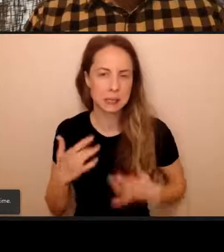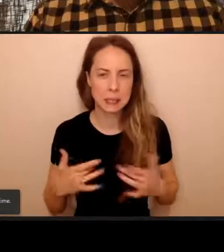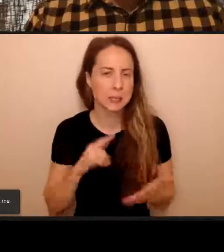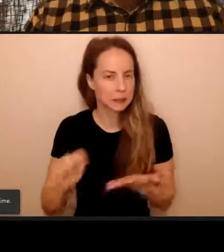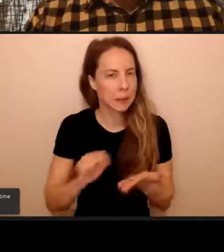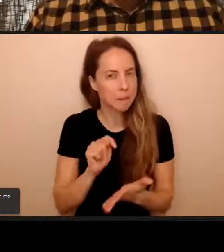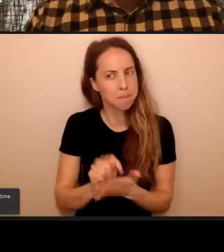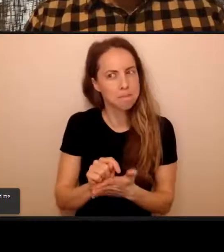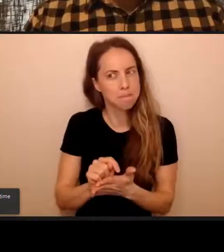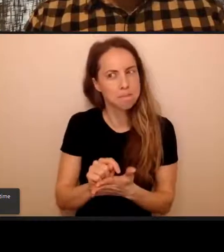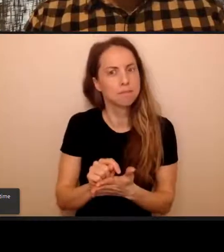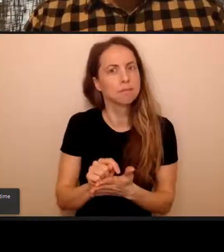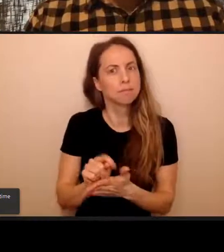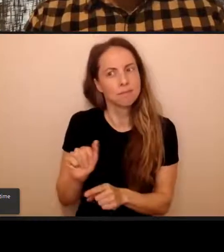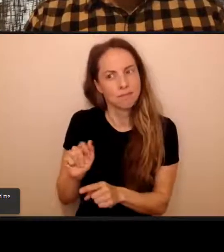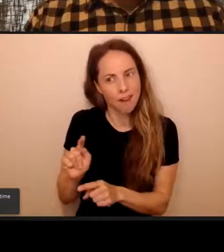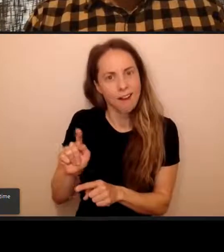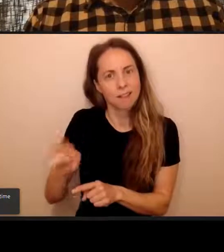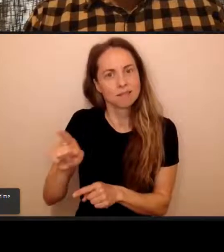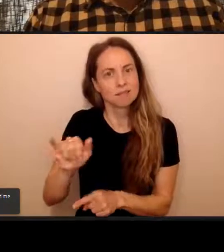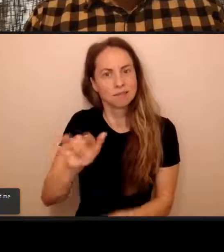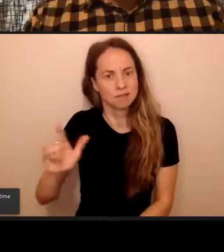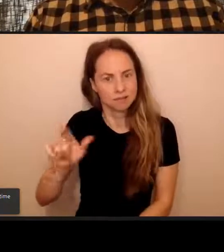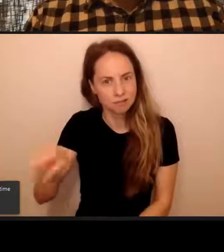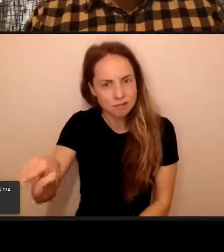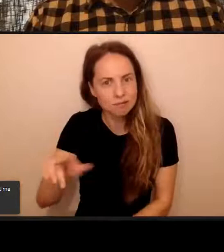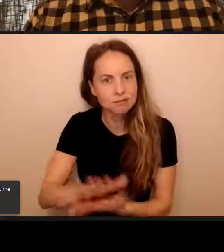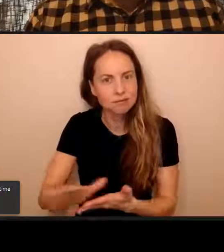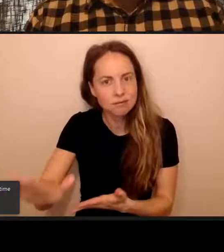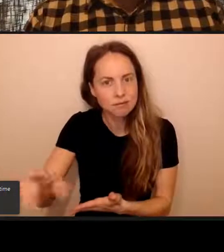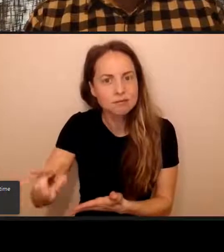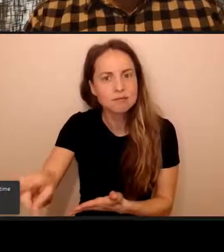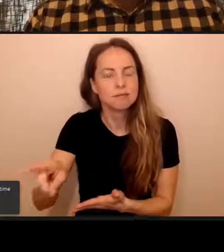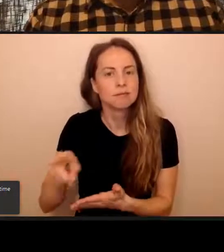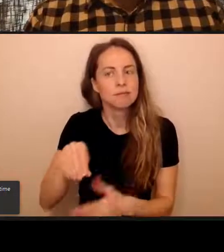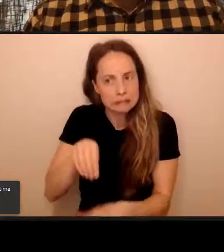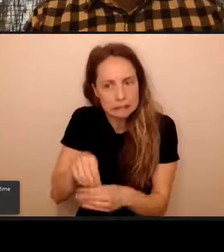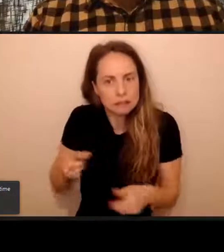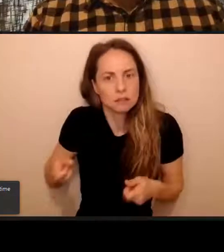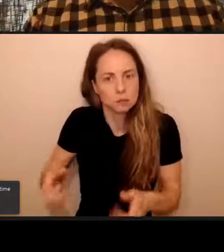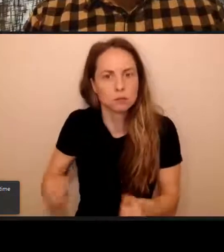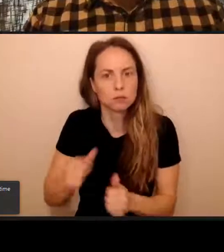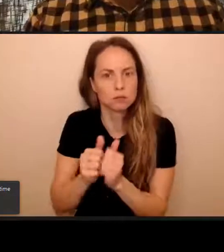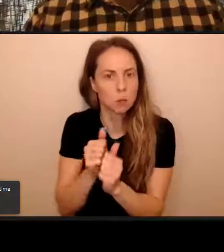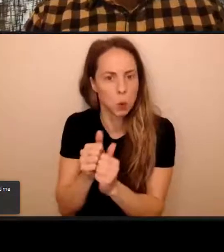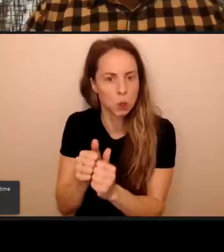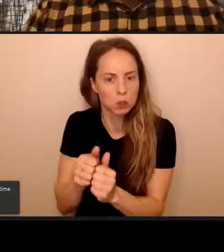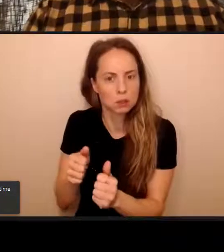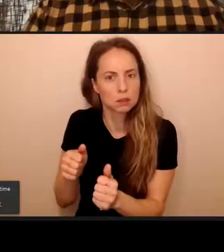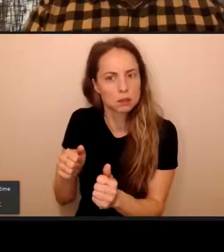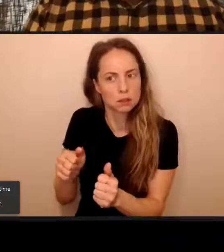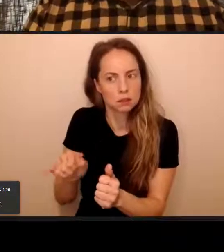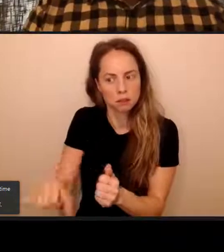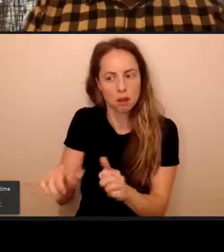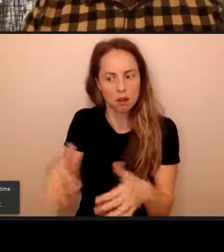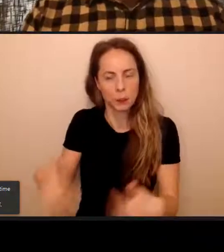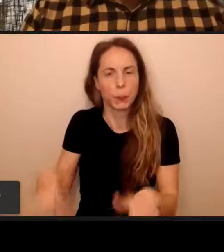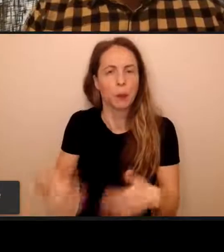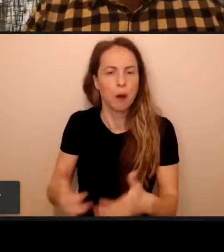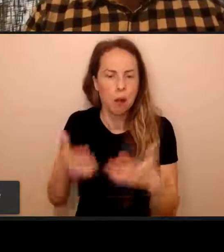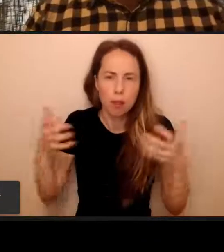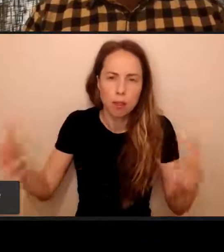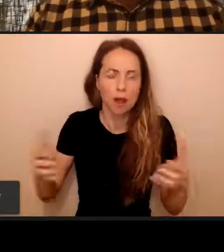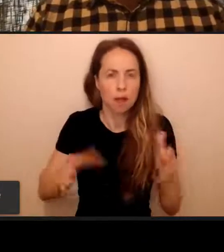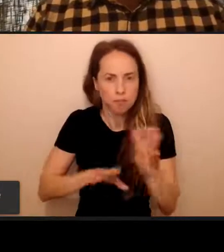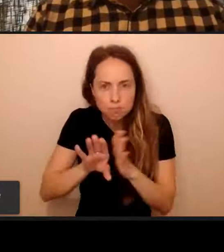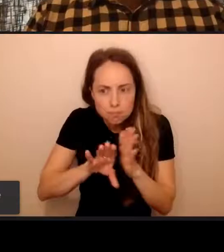to be at Illinois and to be in the wheelchair sports field, because there was a lot of exciting